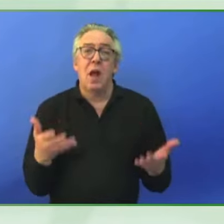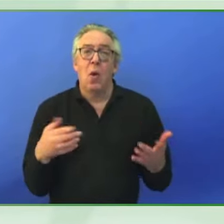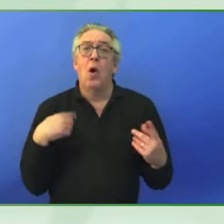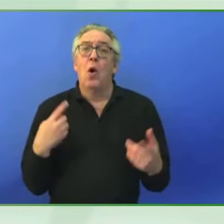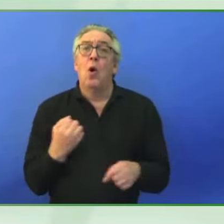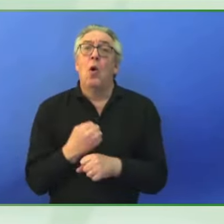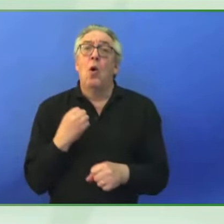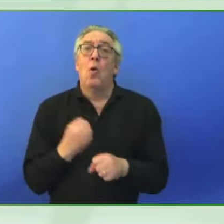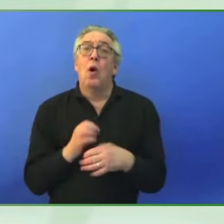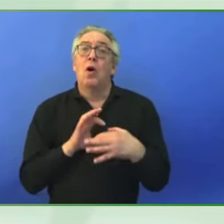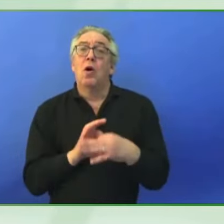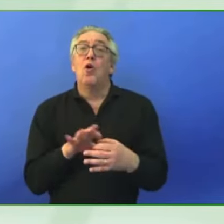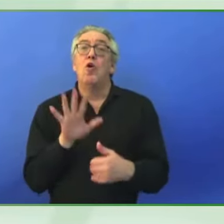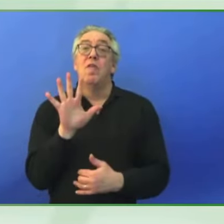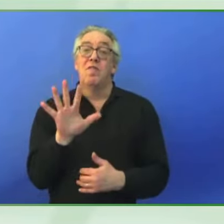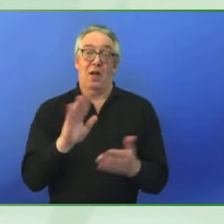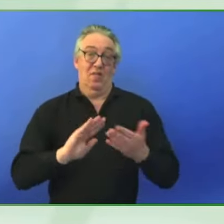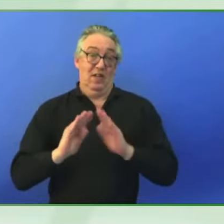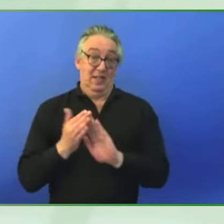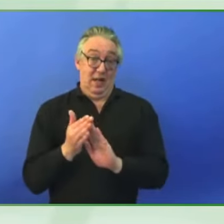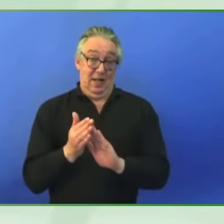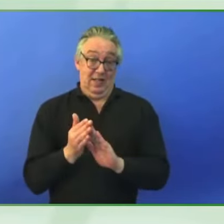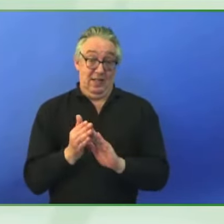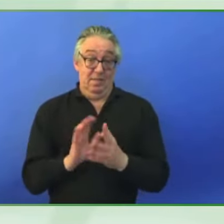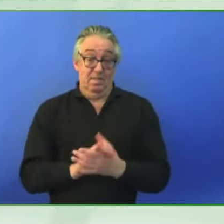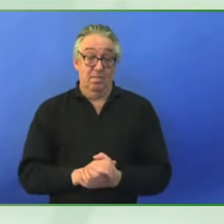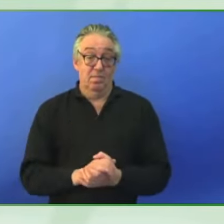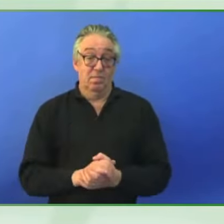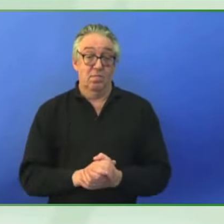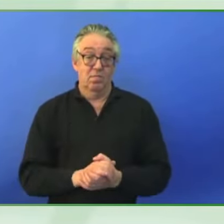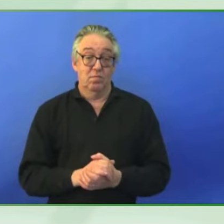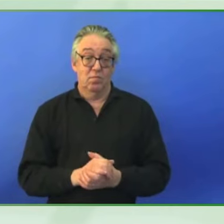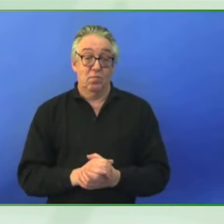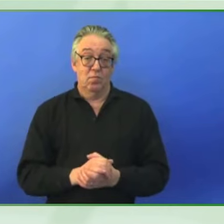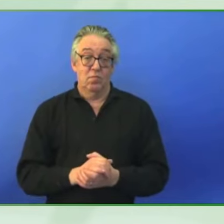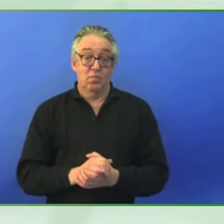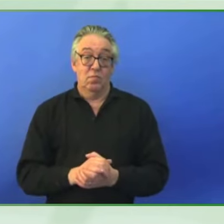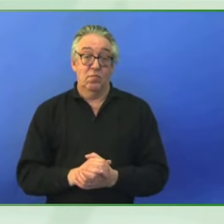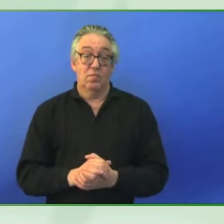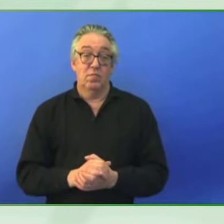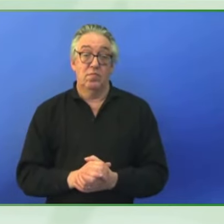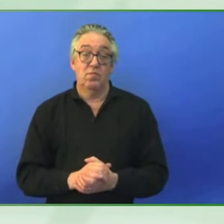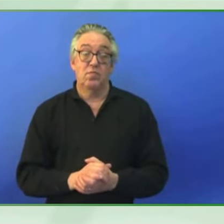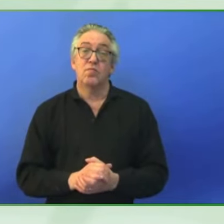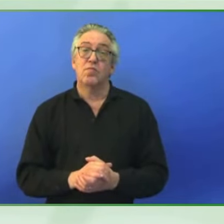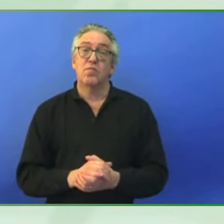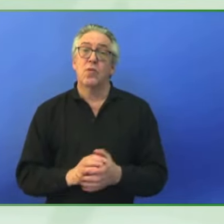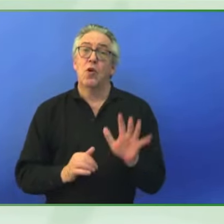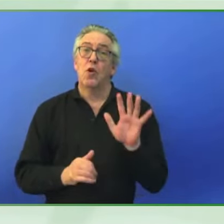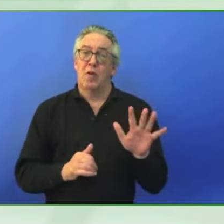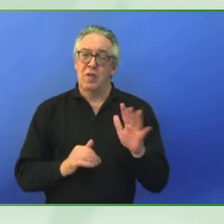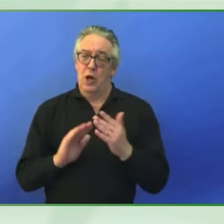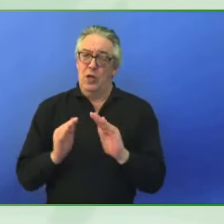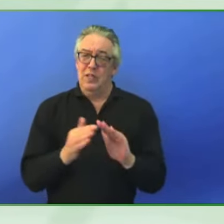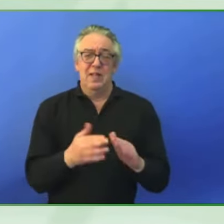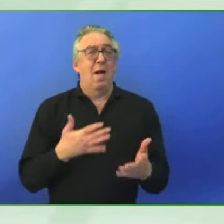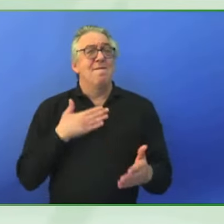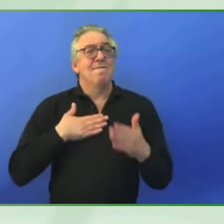Americas. And there's also cities that have an enormous commitment to inclusion of people with